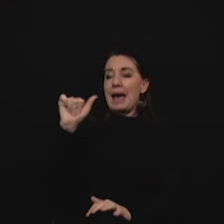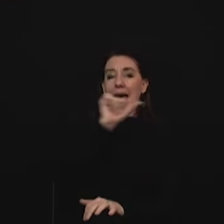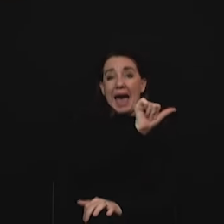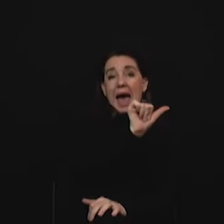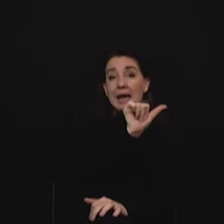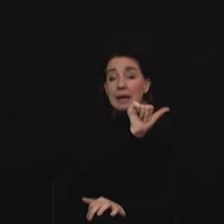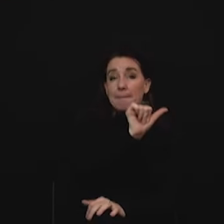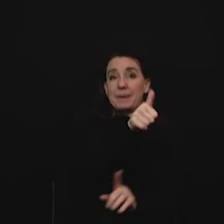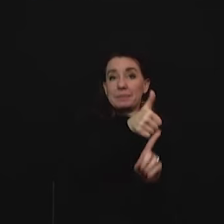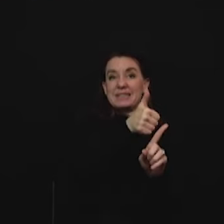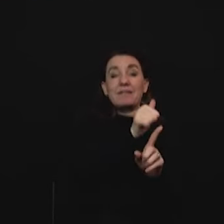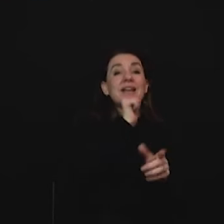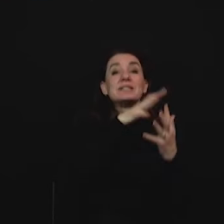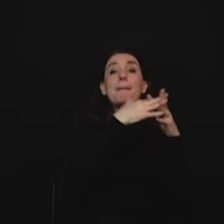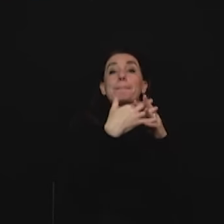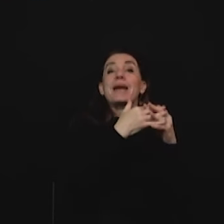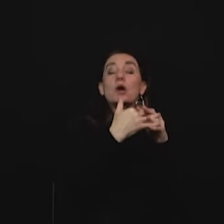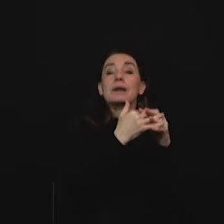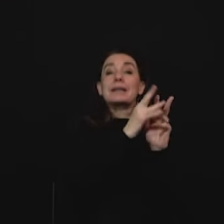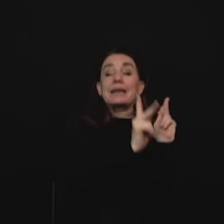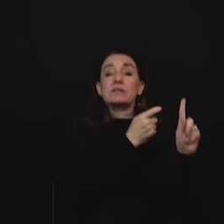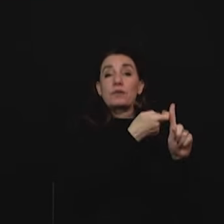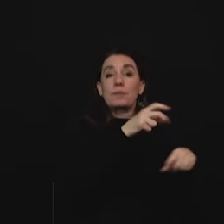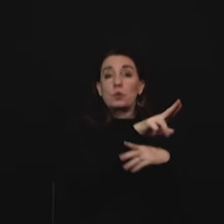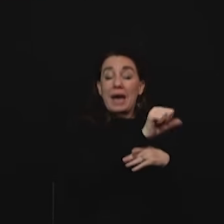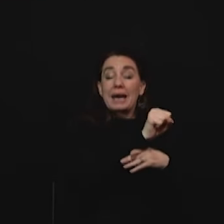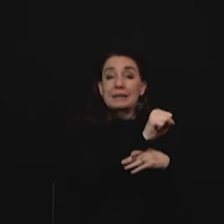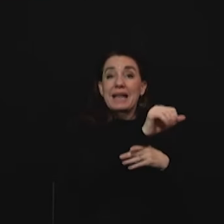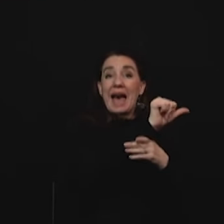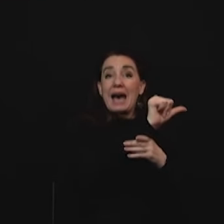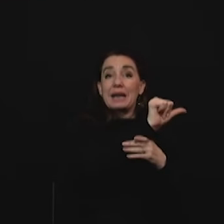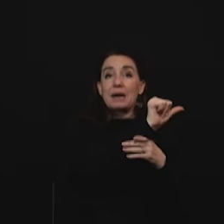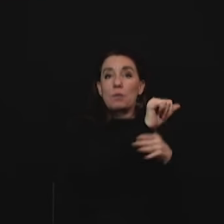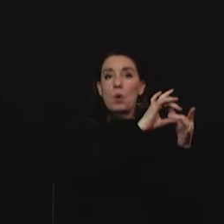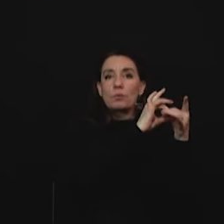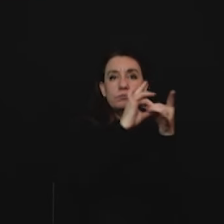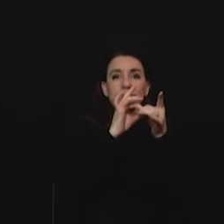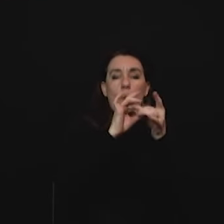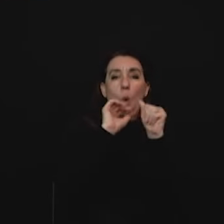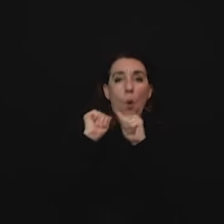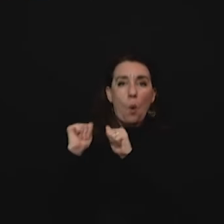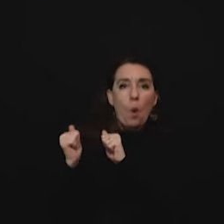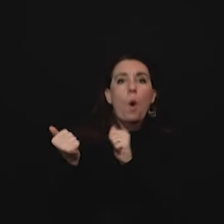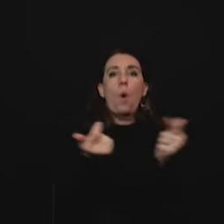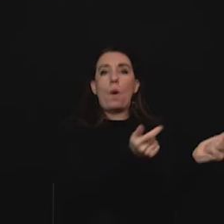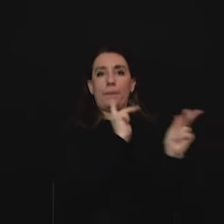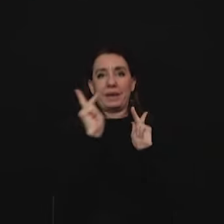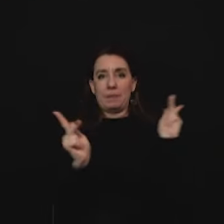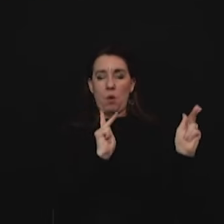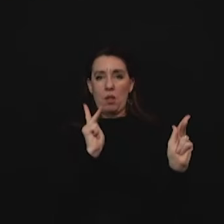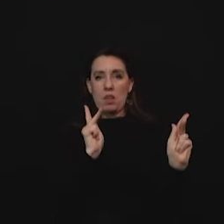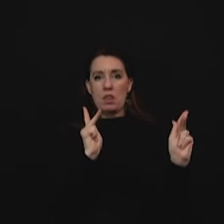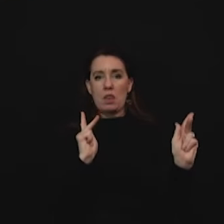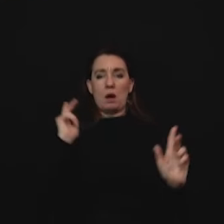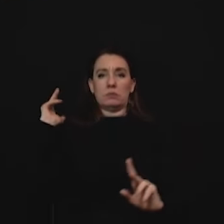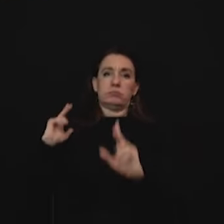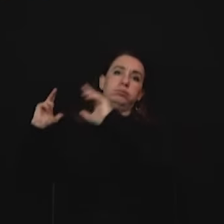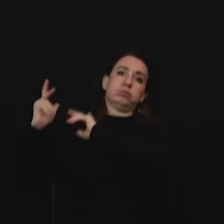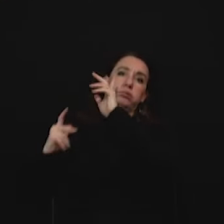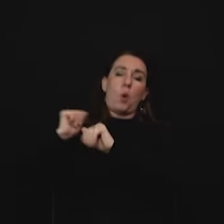not just Americans, not just people from the United States. Adam represents all people everywhere for all time.